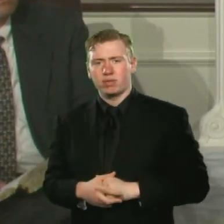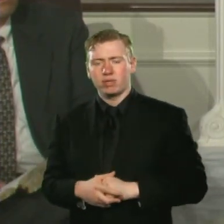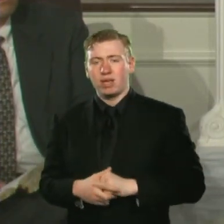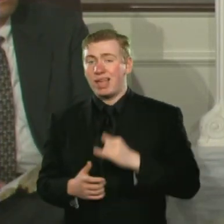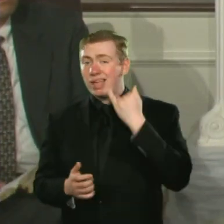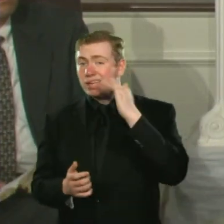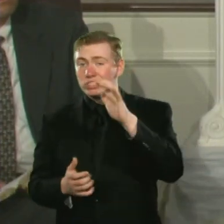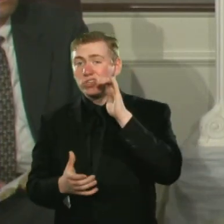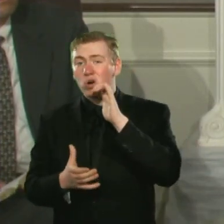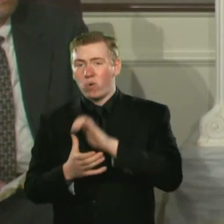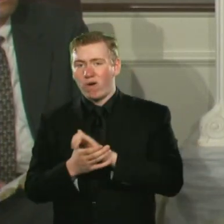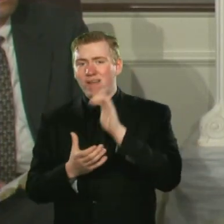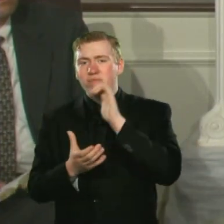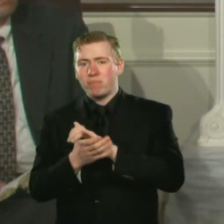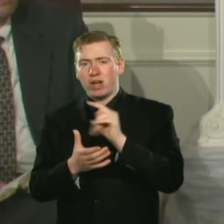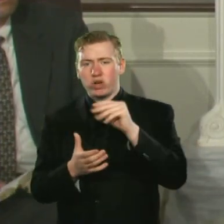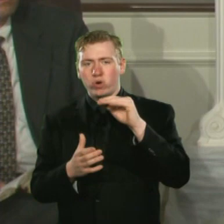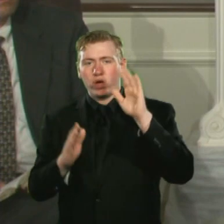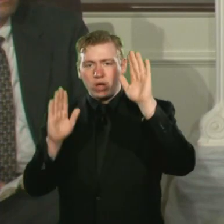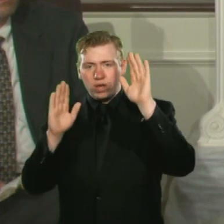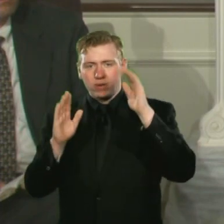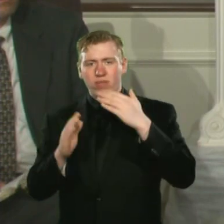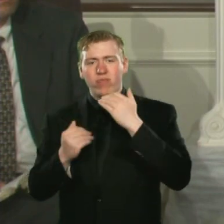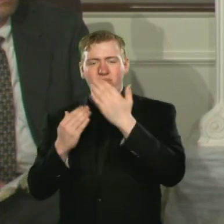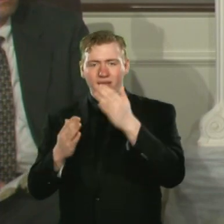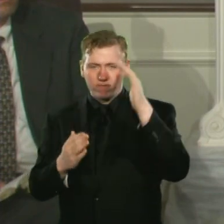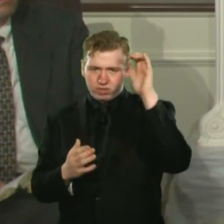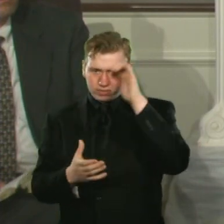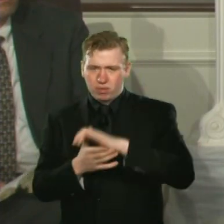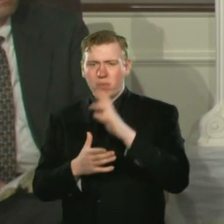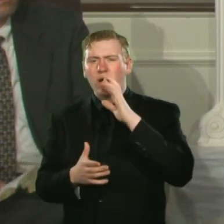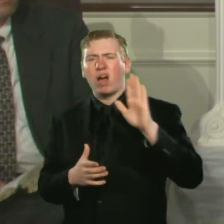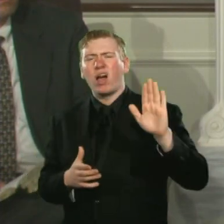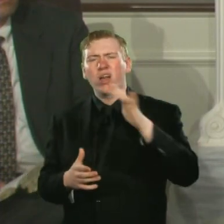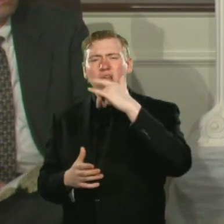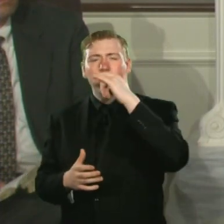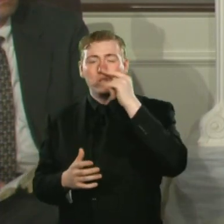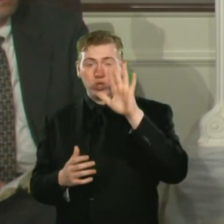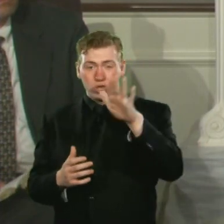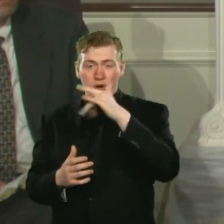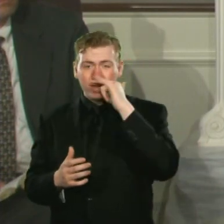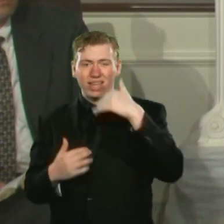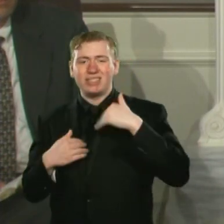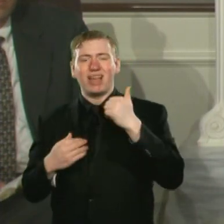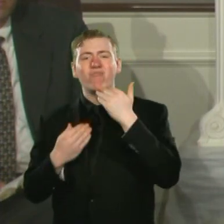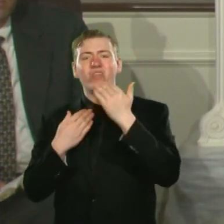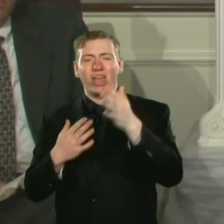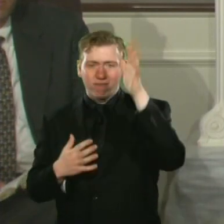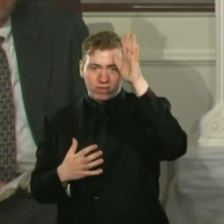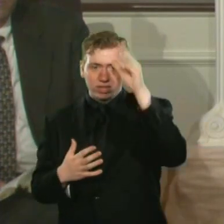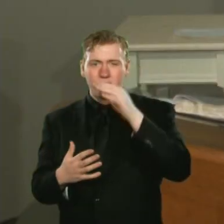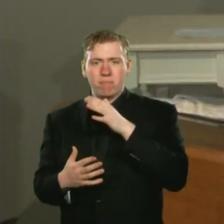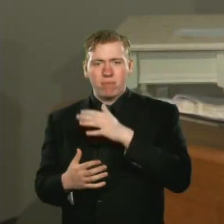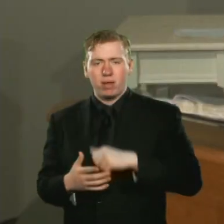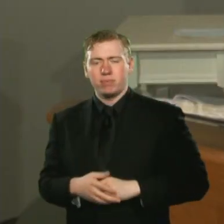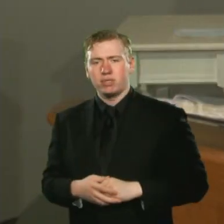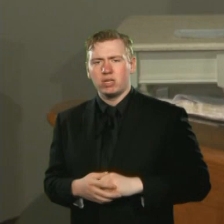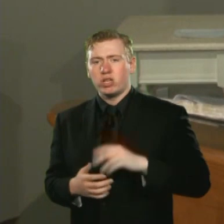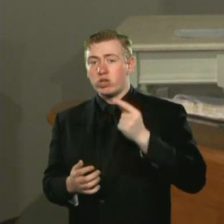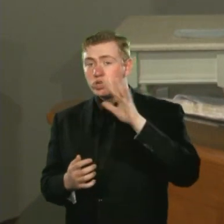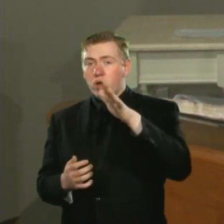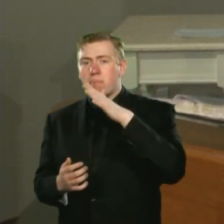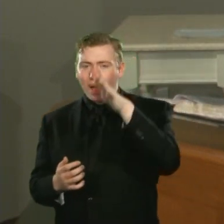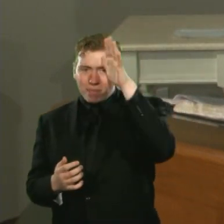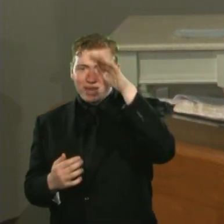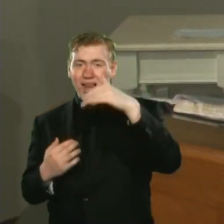Is your wife married to a grateful husband? Do your kids have a grateful dad and mom? Do your mom and dad